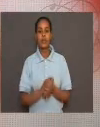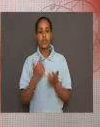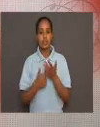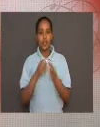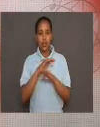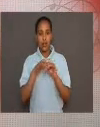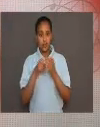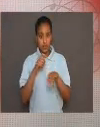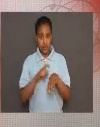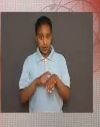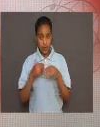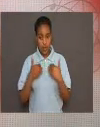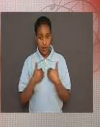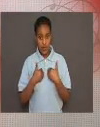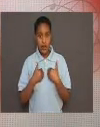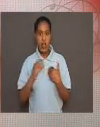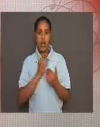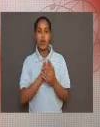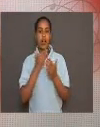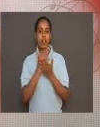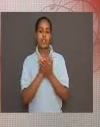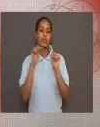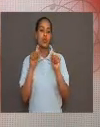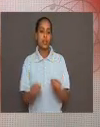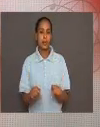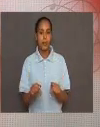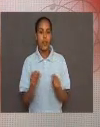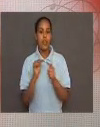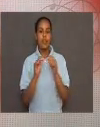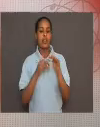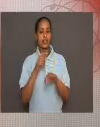This is all the time we have for our lesson today.